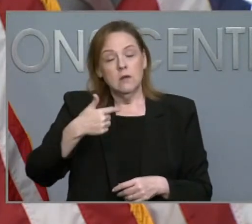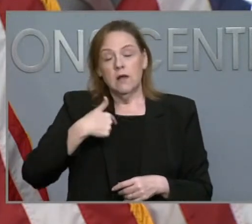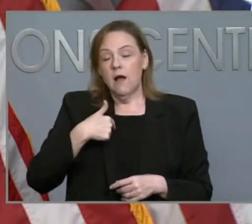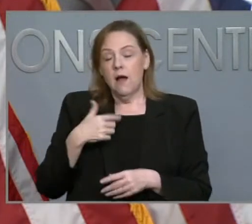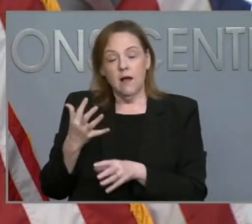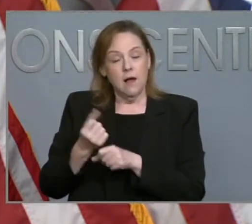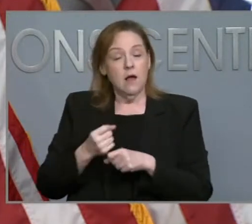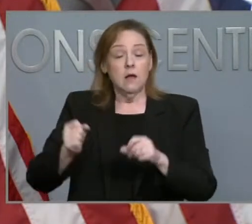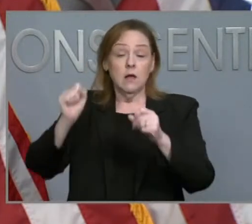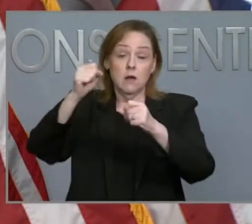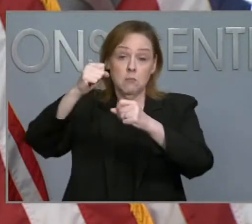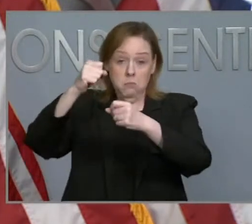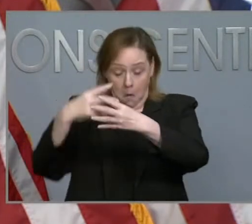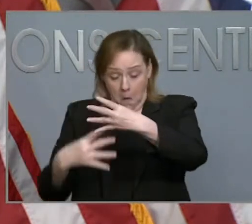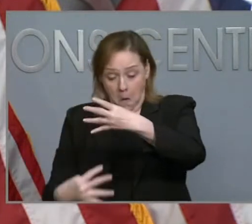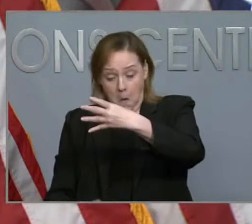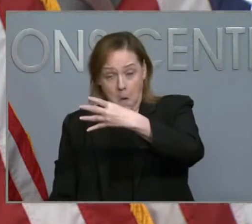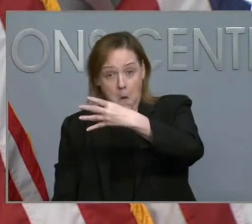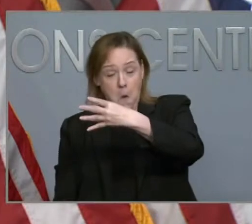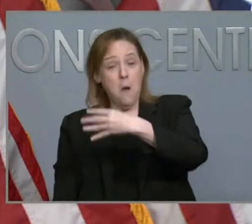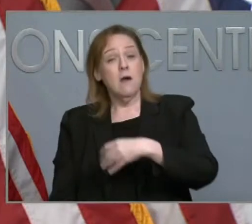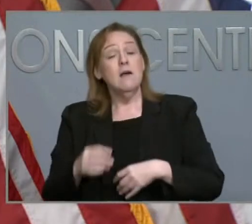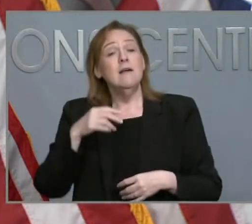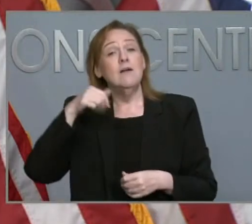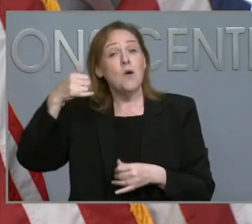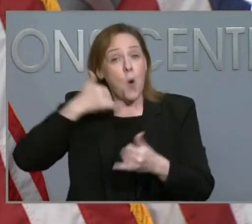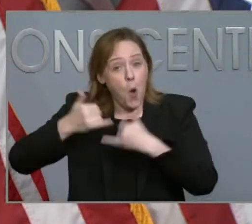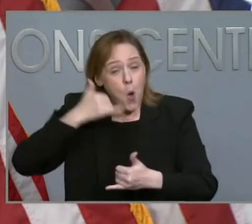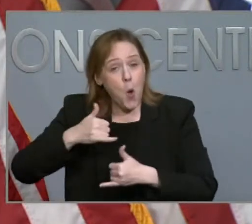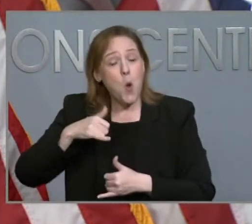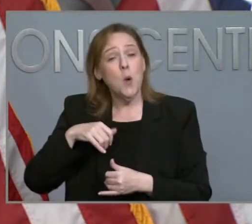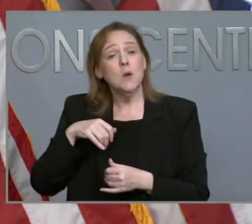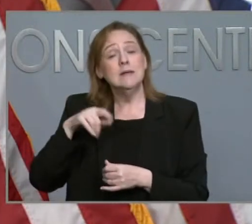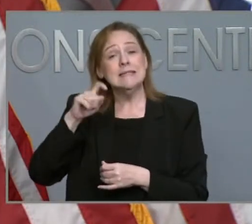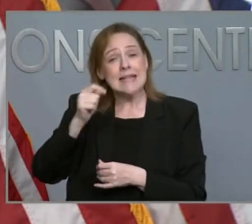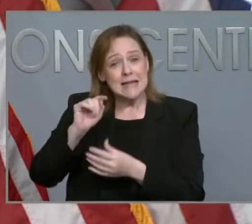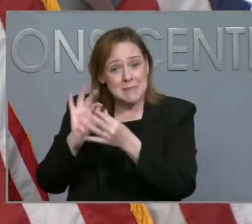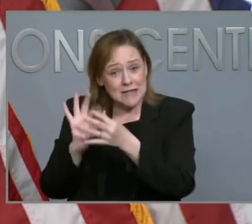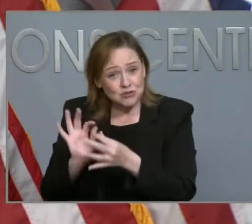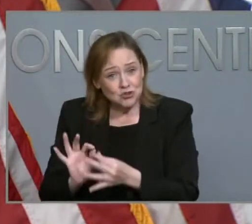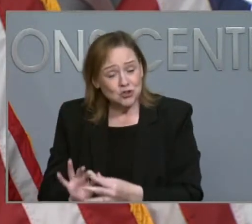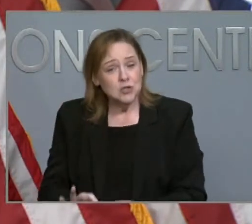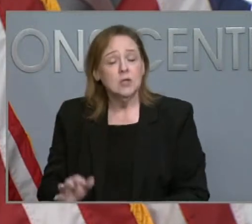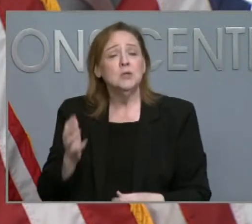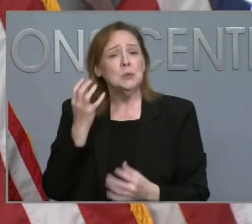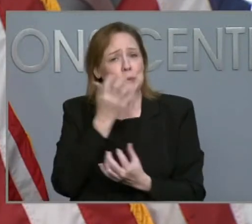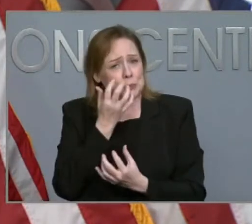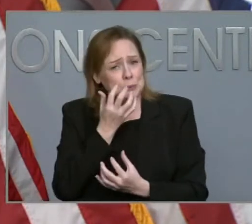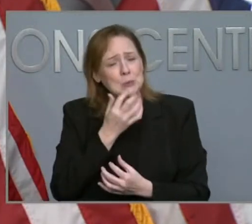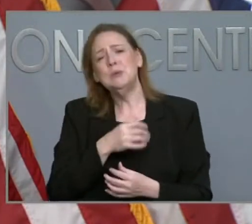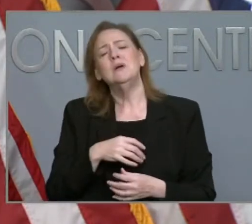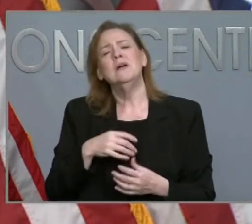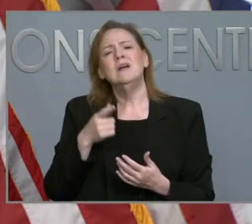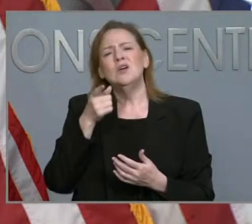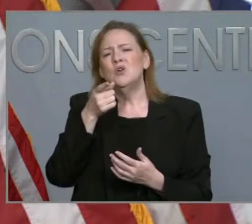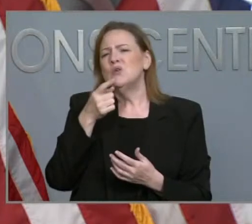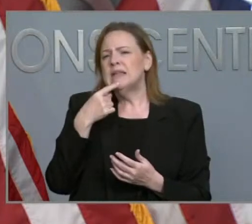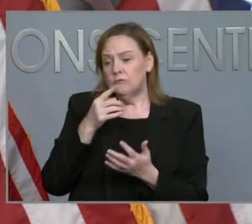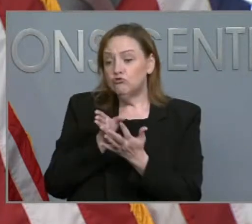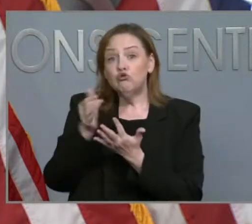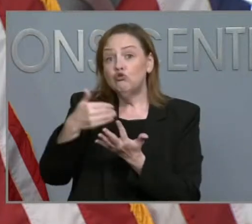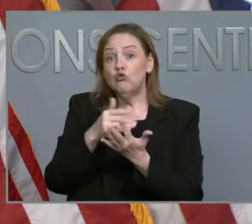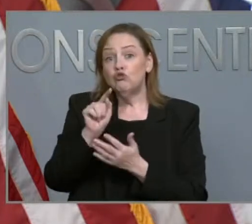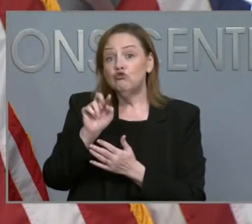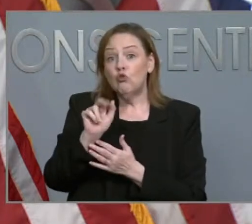voicemails in my entire life. So to your point on transparency, would you mind kind of detailing for viewers, what is transparent and what